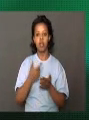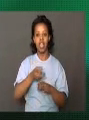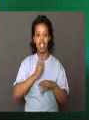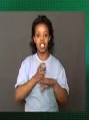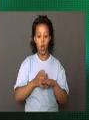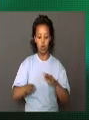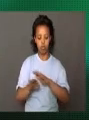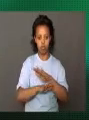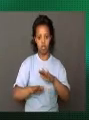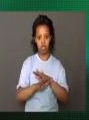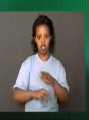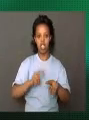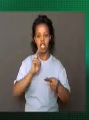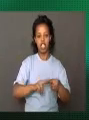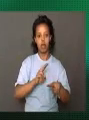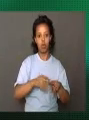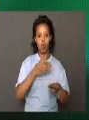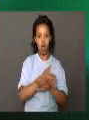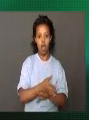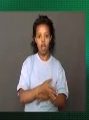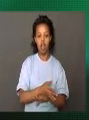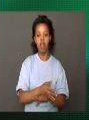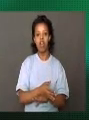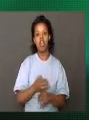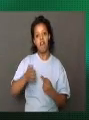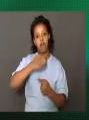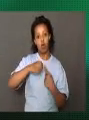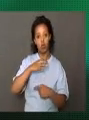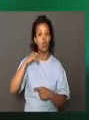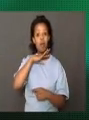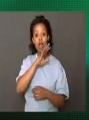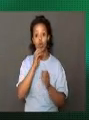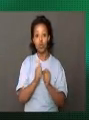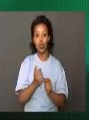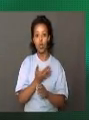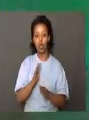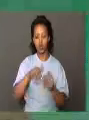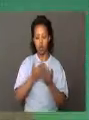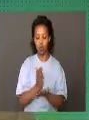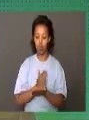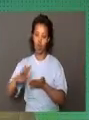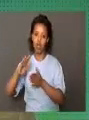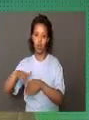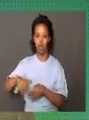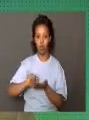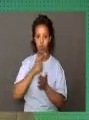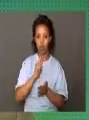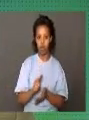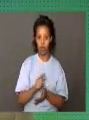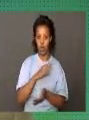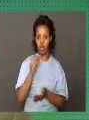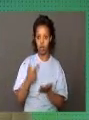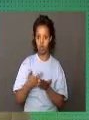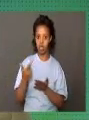stones, the polluting organic material has been removed. The sewage